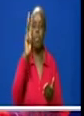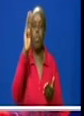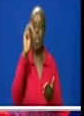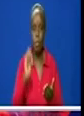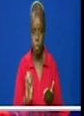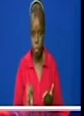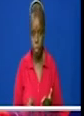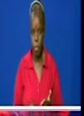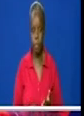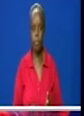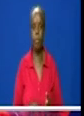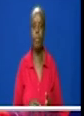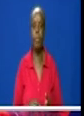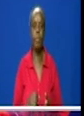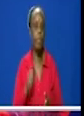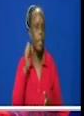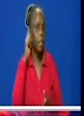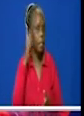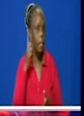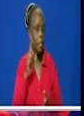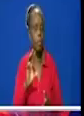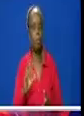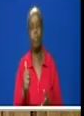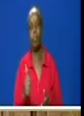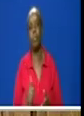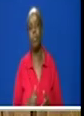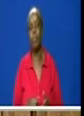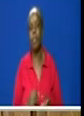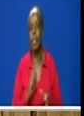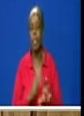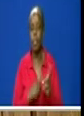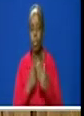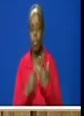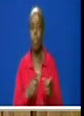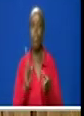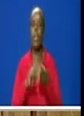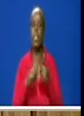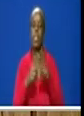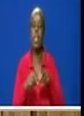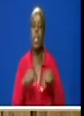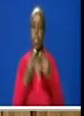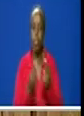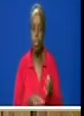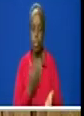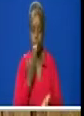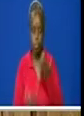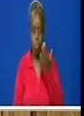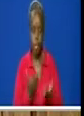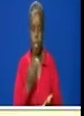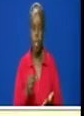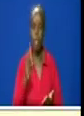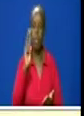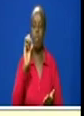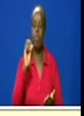Wow. Mm-hmm. Yeah, kindly elaborate, Mwalimu. Okay. Now, when we talk of a standard unit of measuring volume, it means